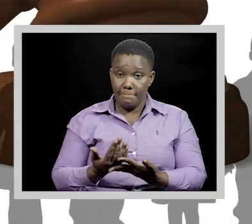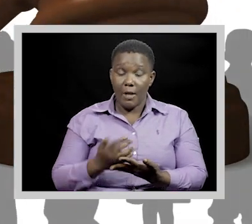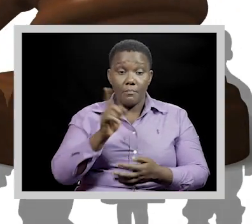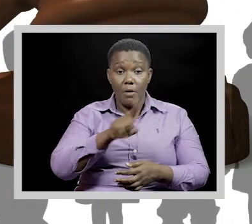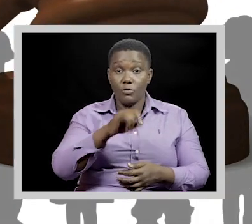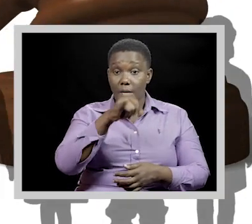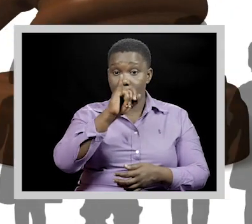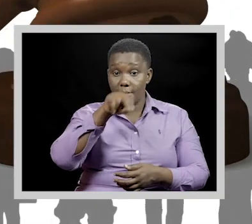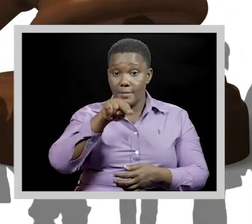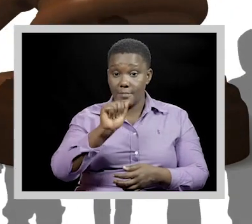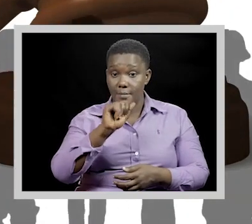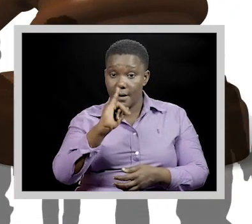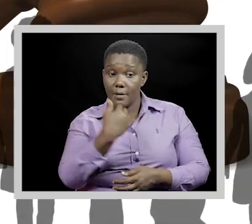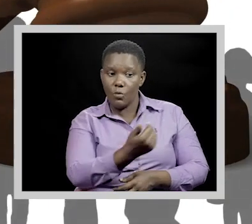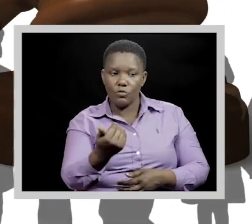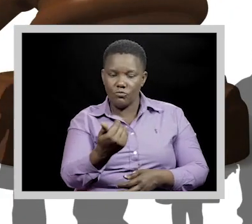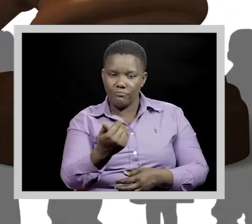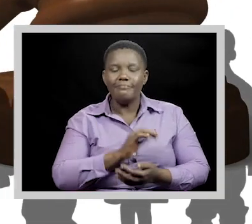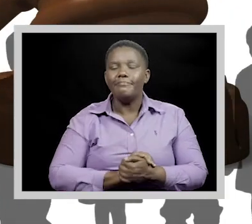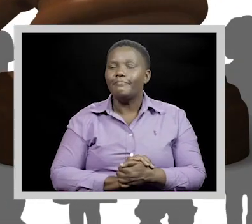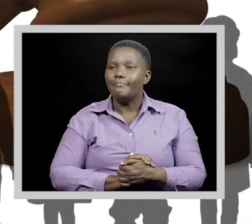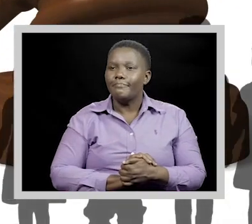Criminal charge against a child.